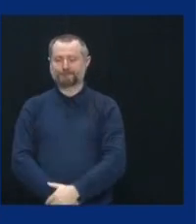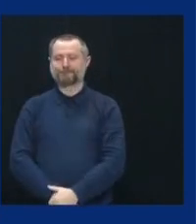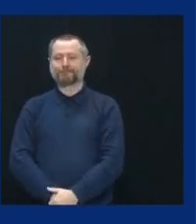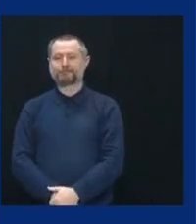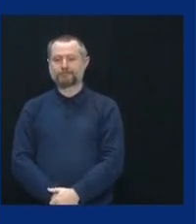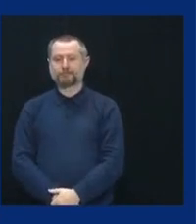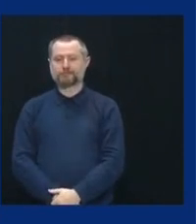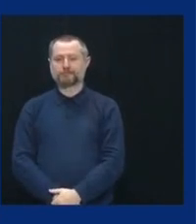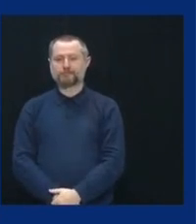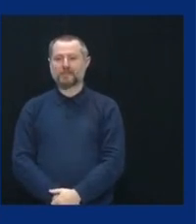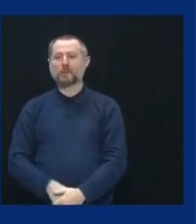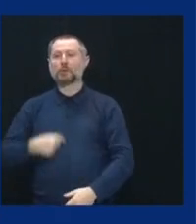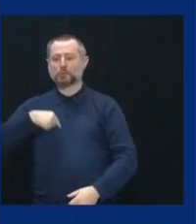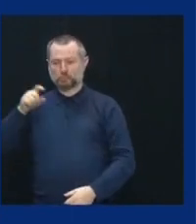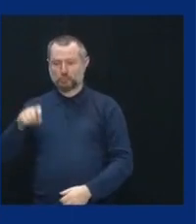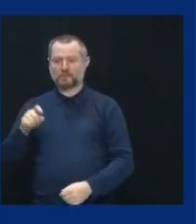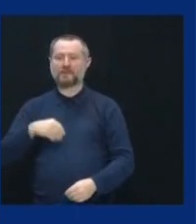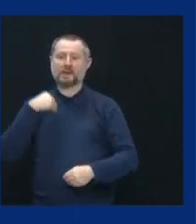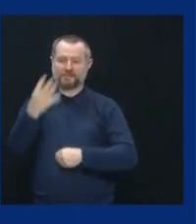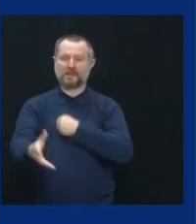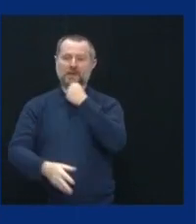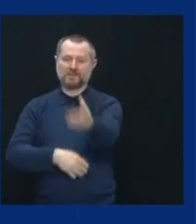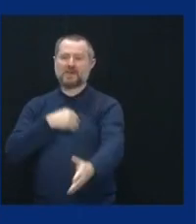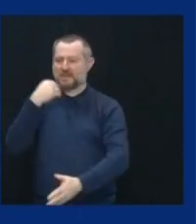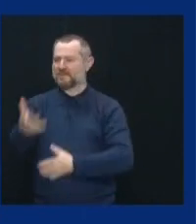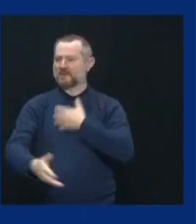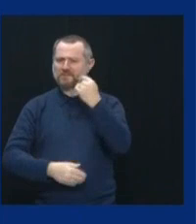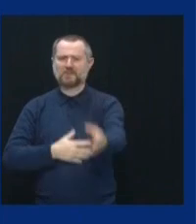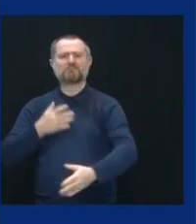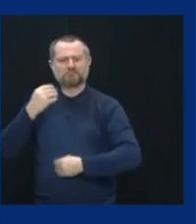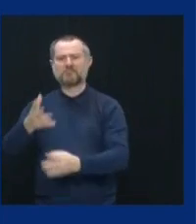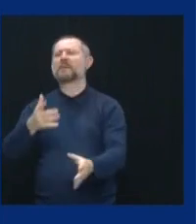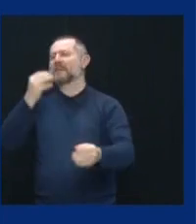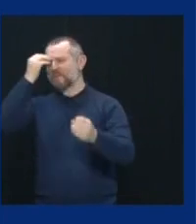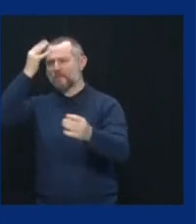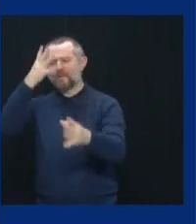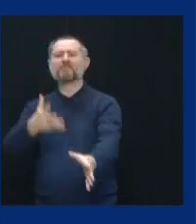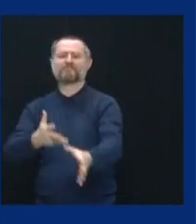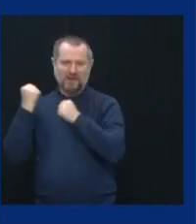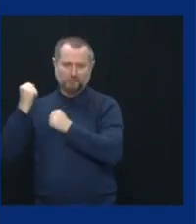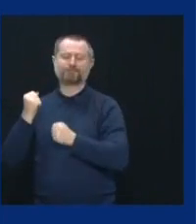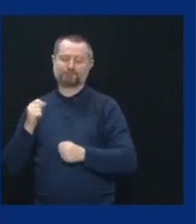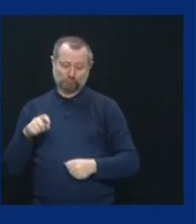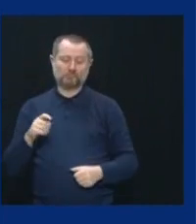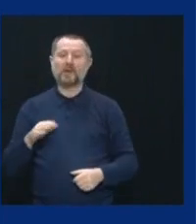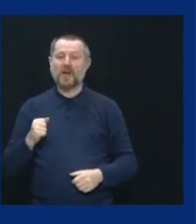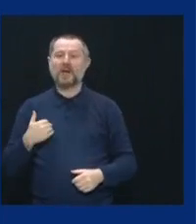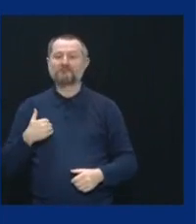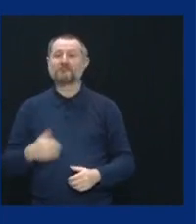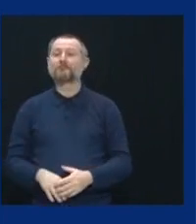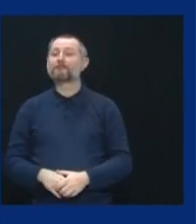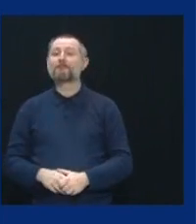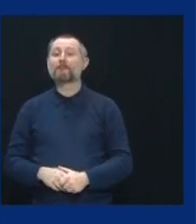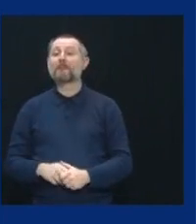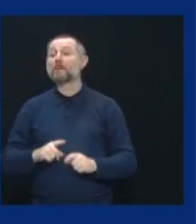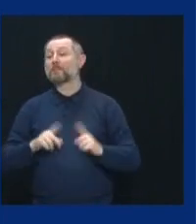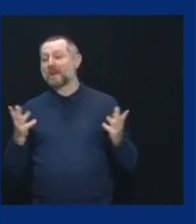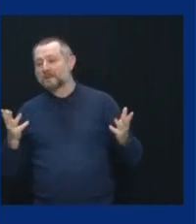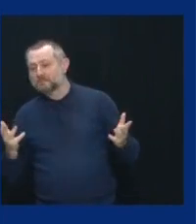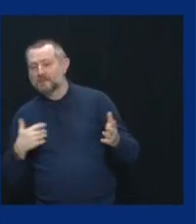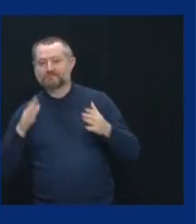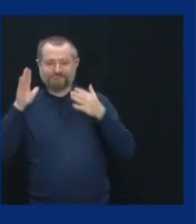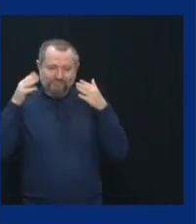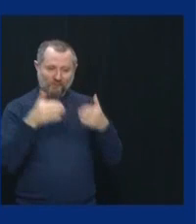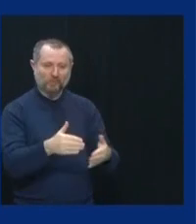We should have provided more information faster. We were too focused on doing the job